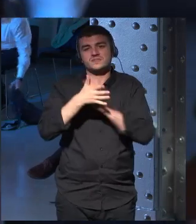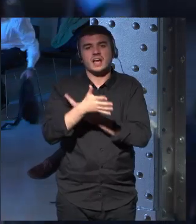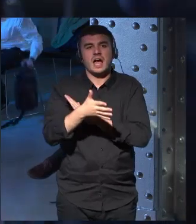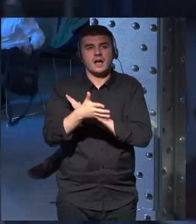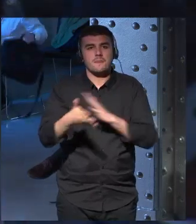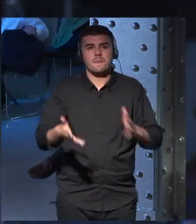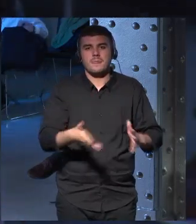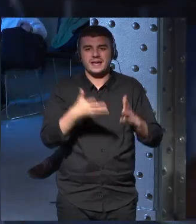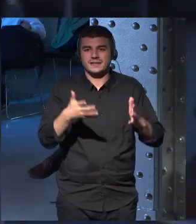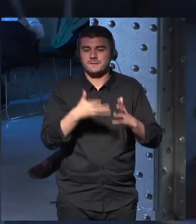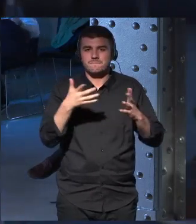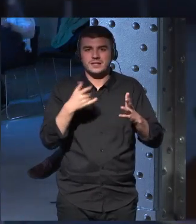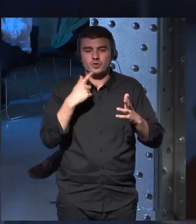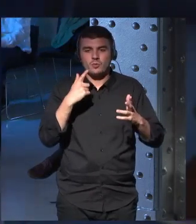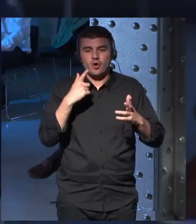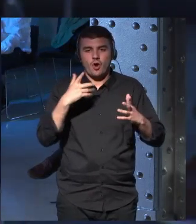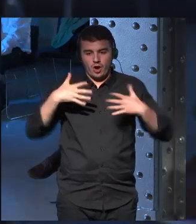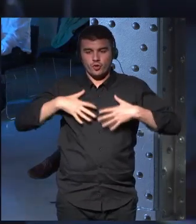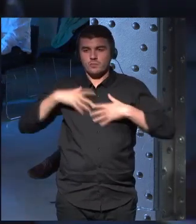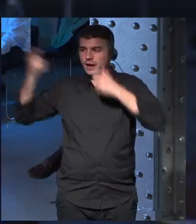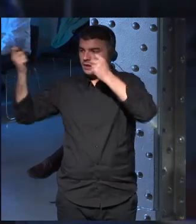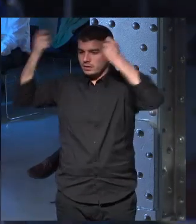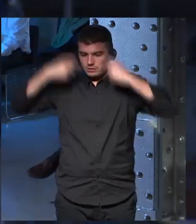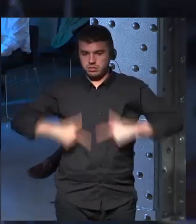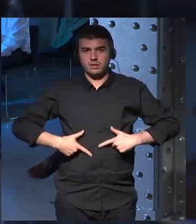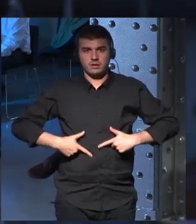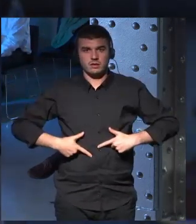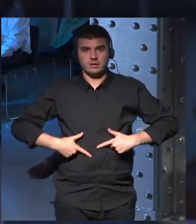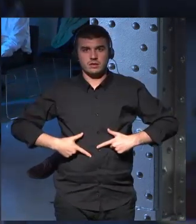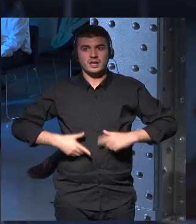be present in any observable way.